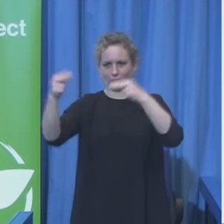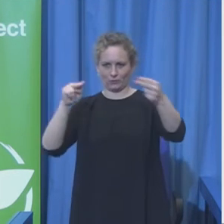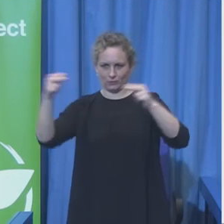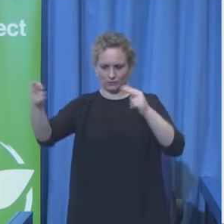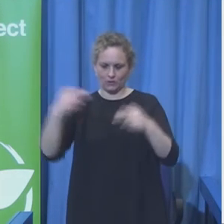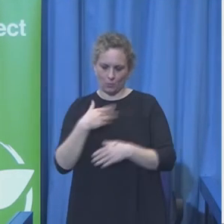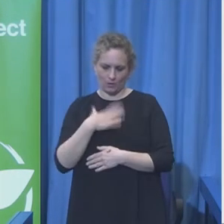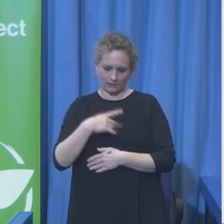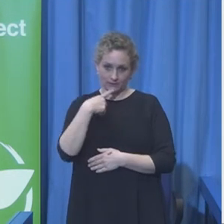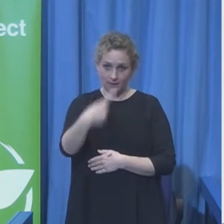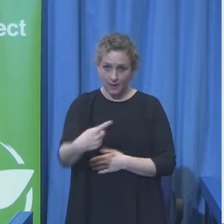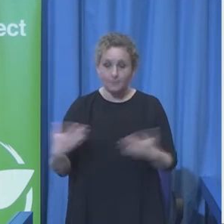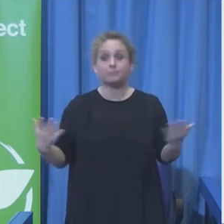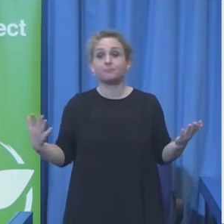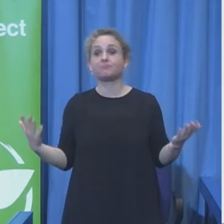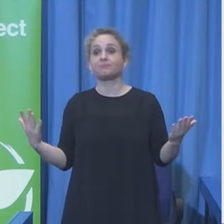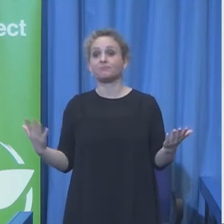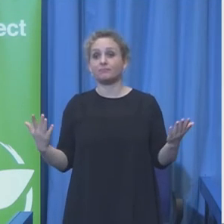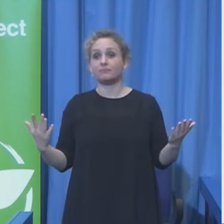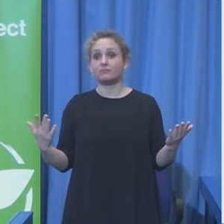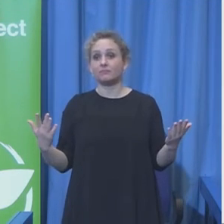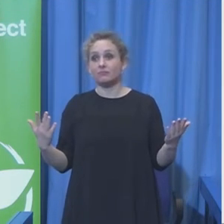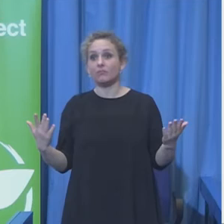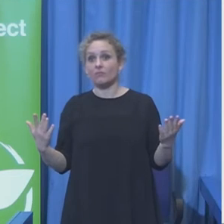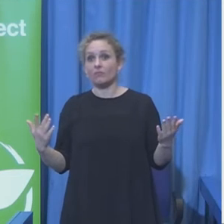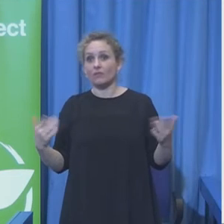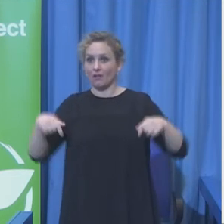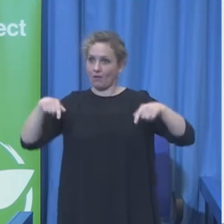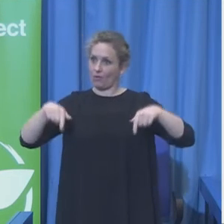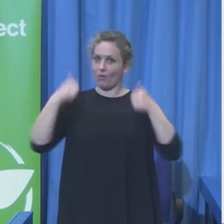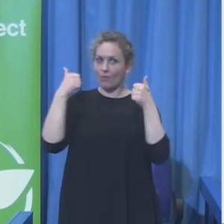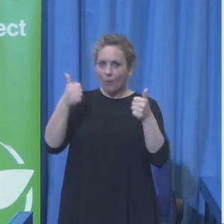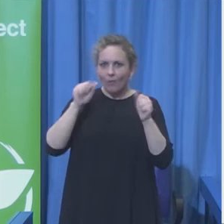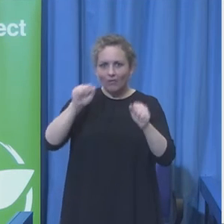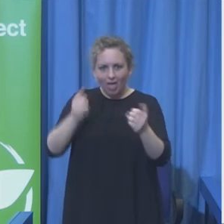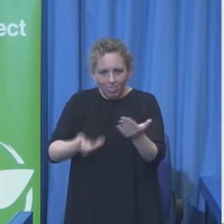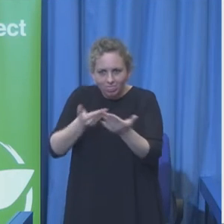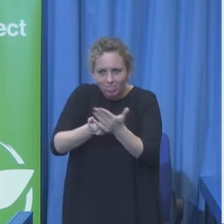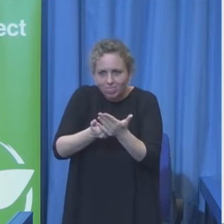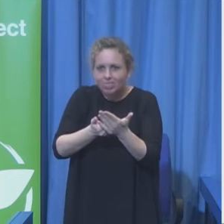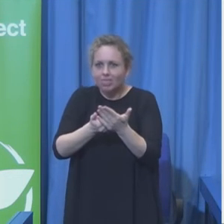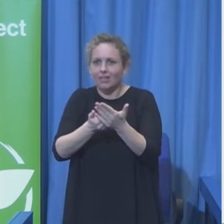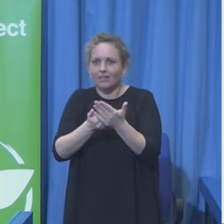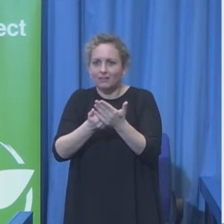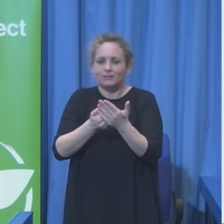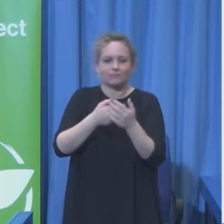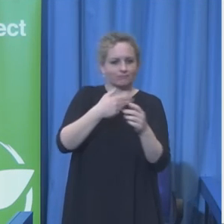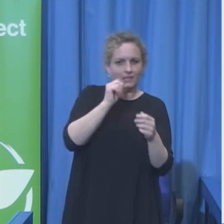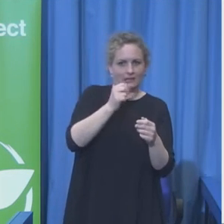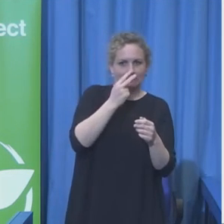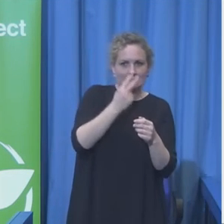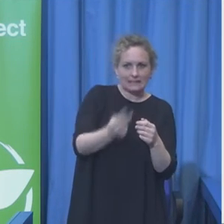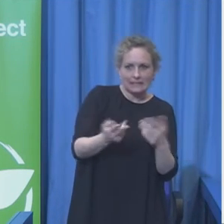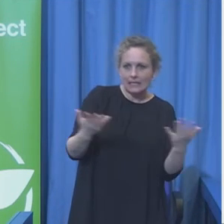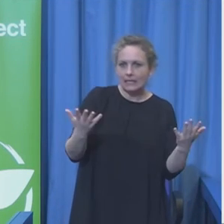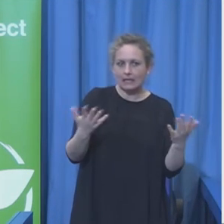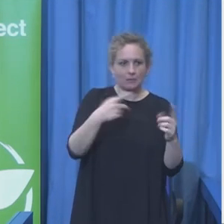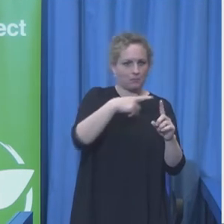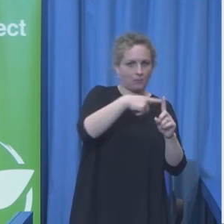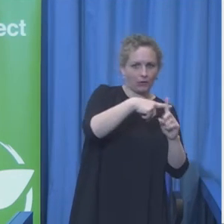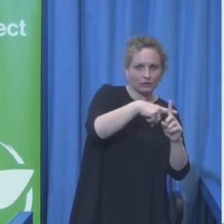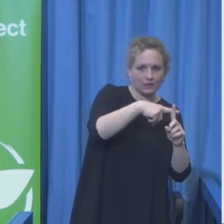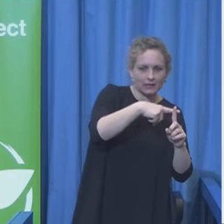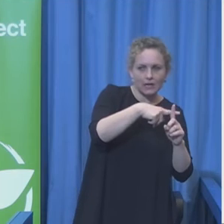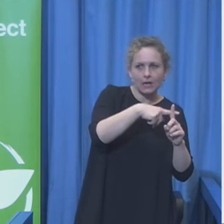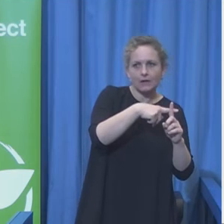a great opportunity to be here, and it's things like this that actually will help to push some of the policy changes that need to occur, hearing from the